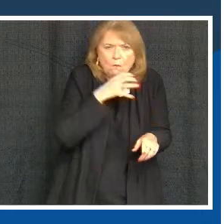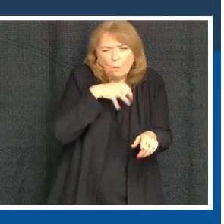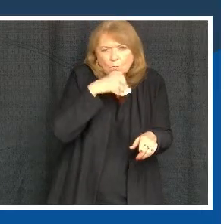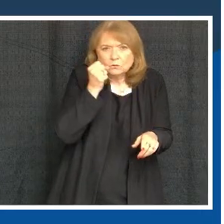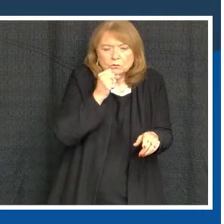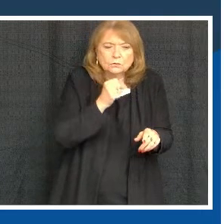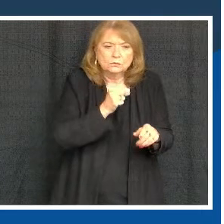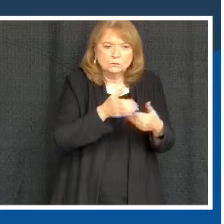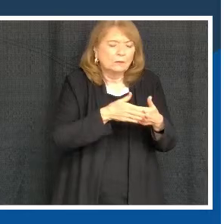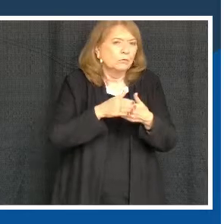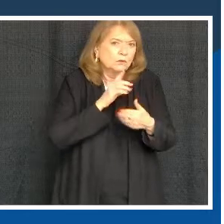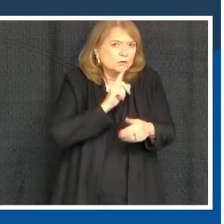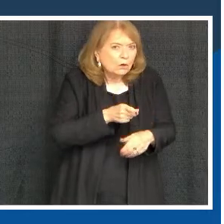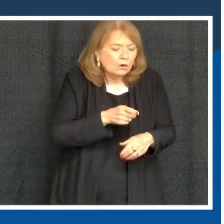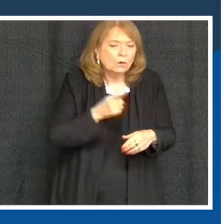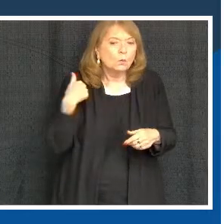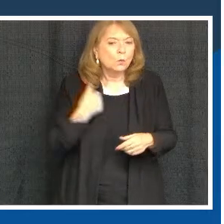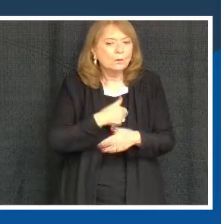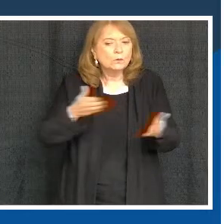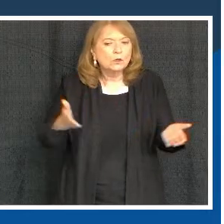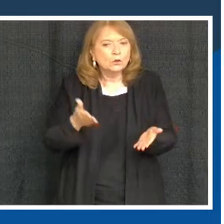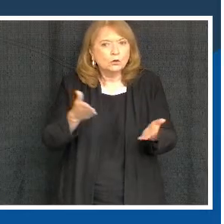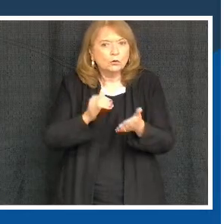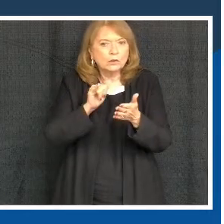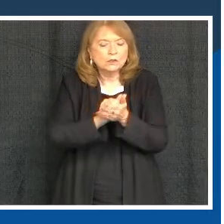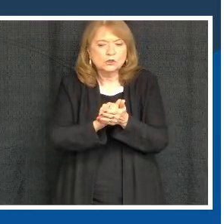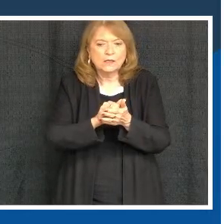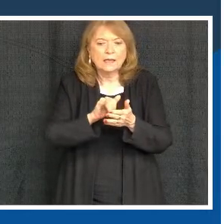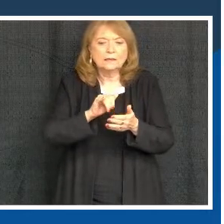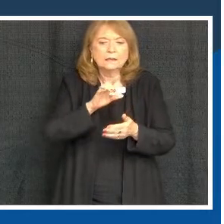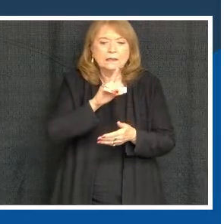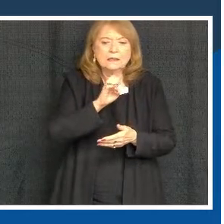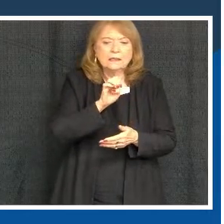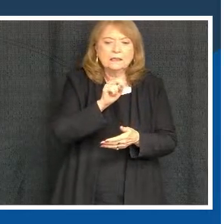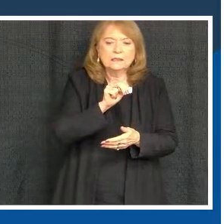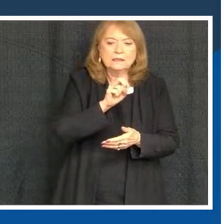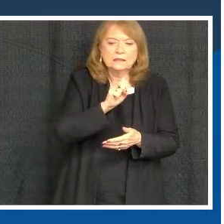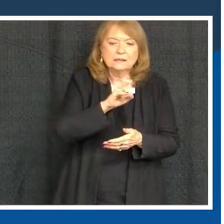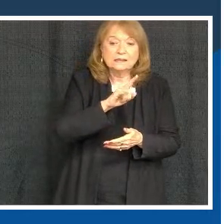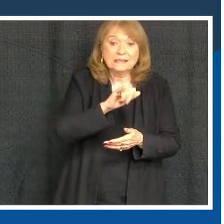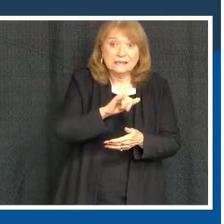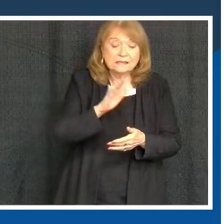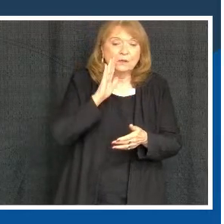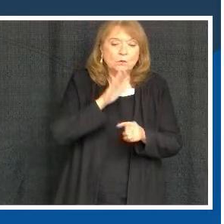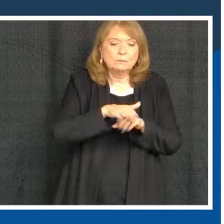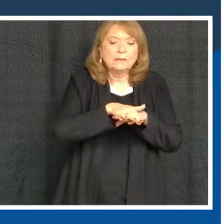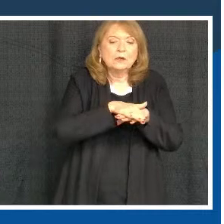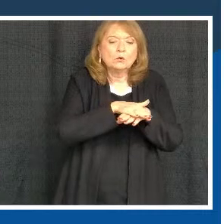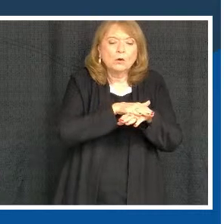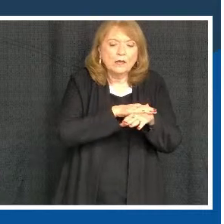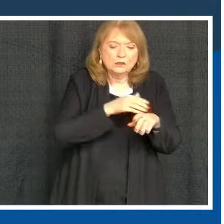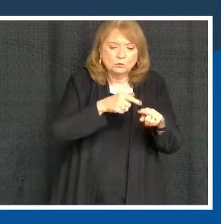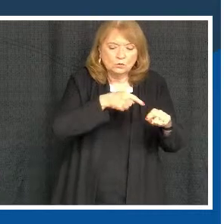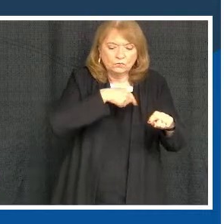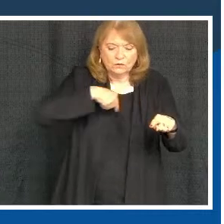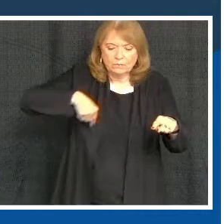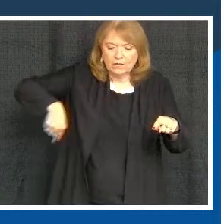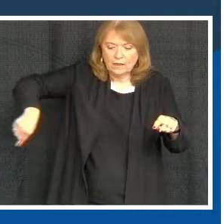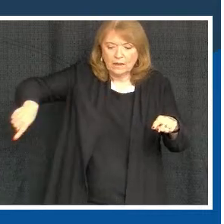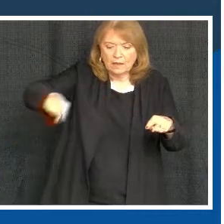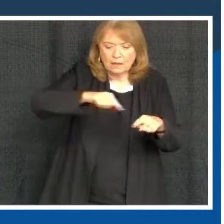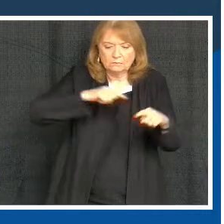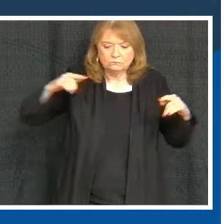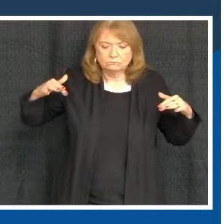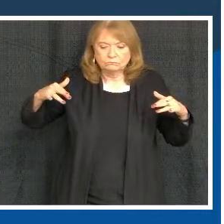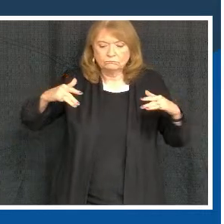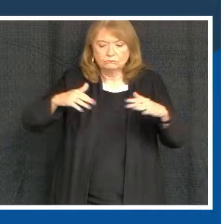are. We would encourage that density be gradual from the edges in and not a big change in the middle. If the applicant was,